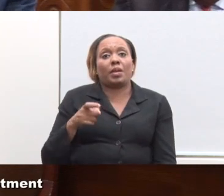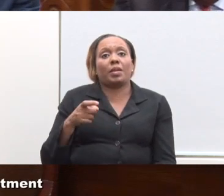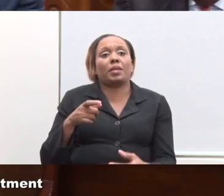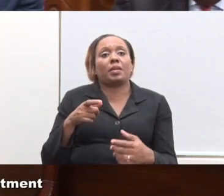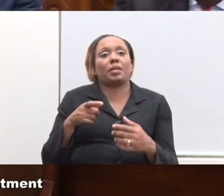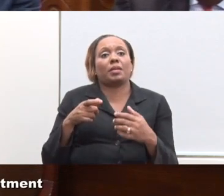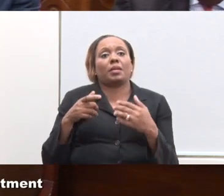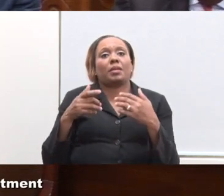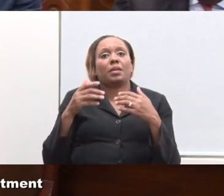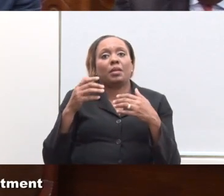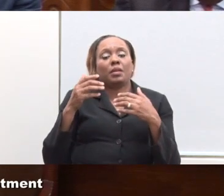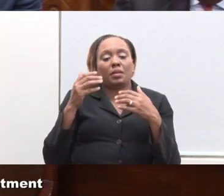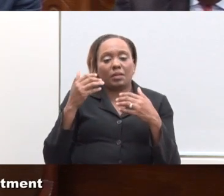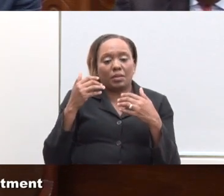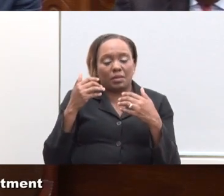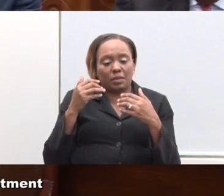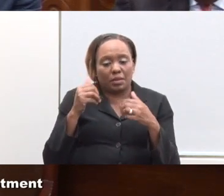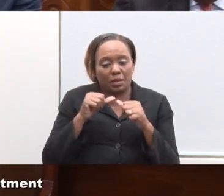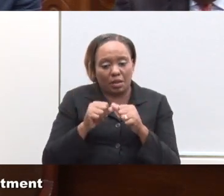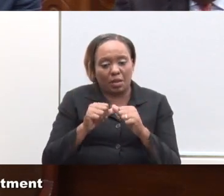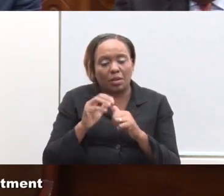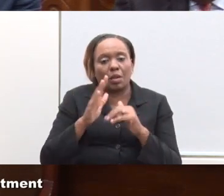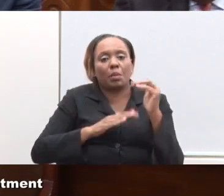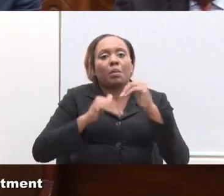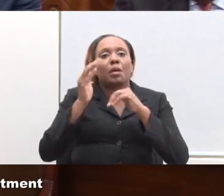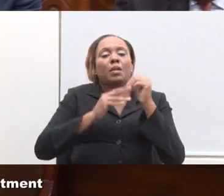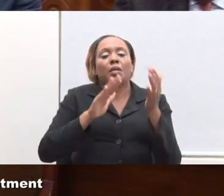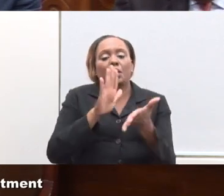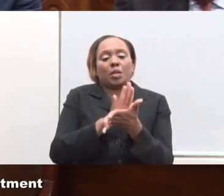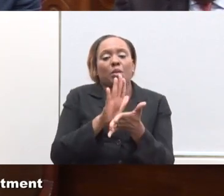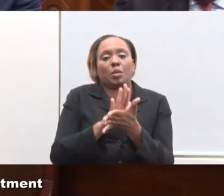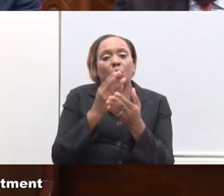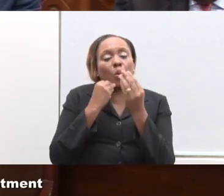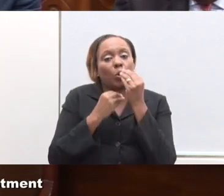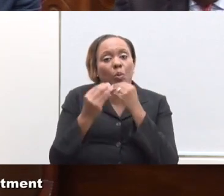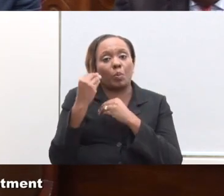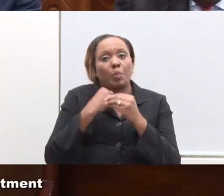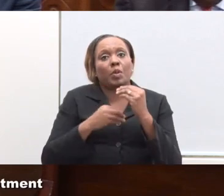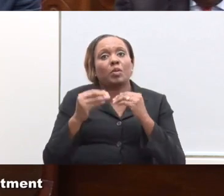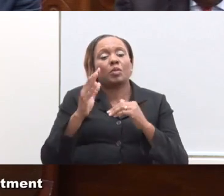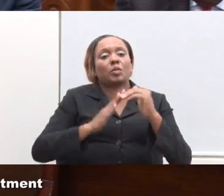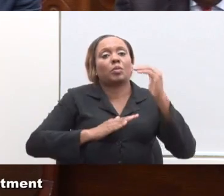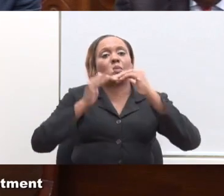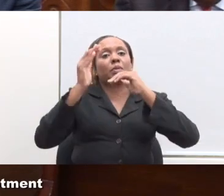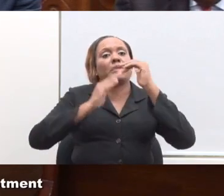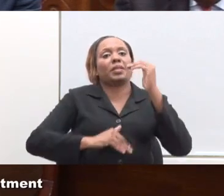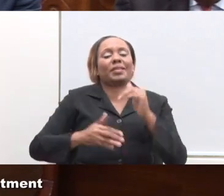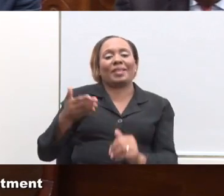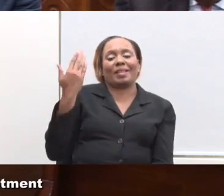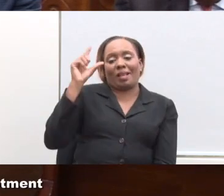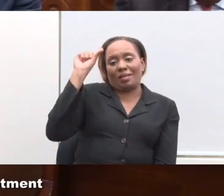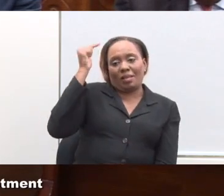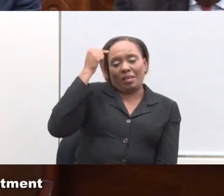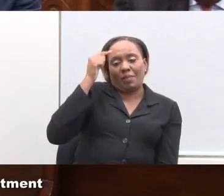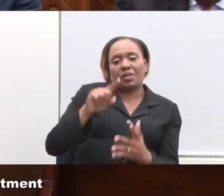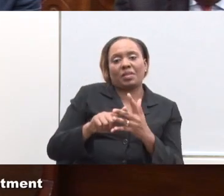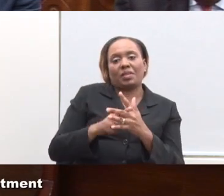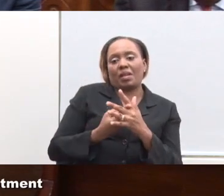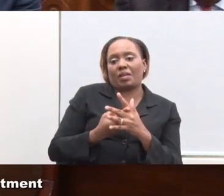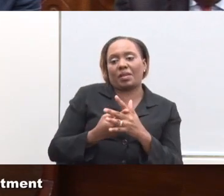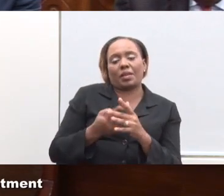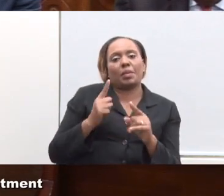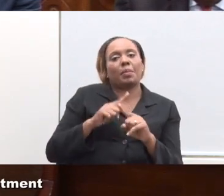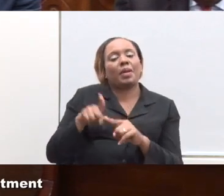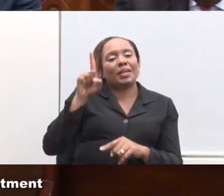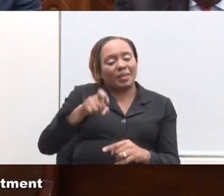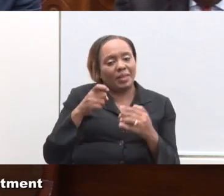meals complex that the last government started but left unresolved for a number of years. Regrettably,